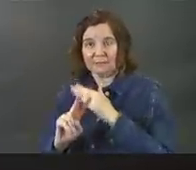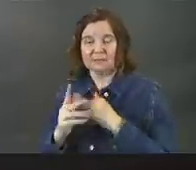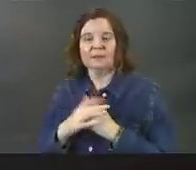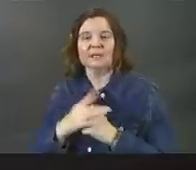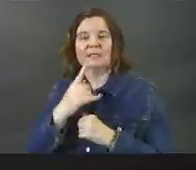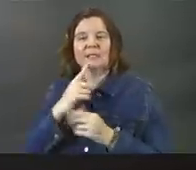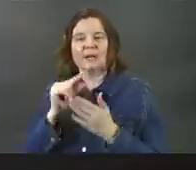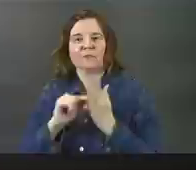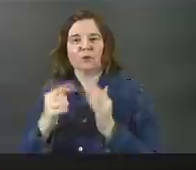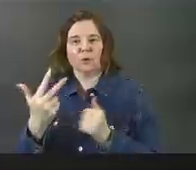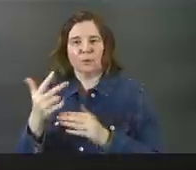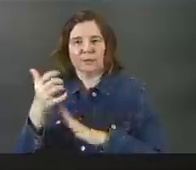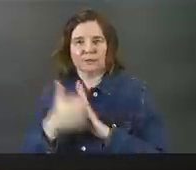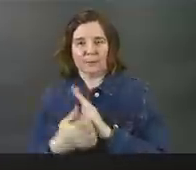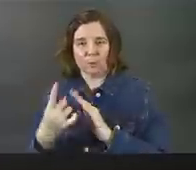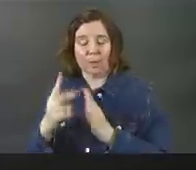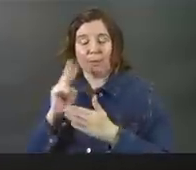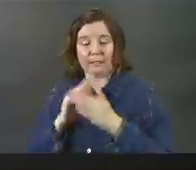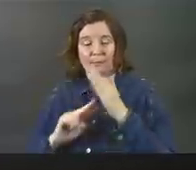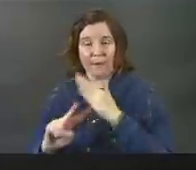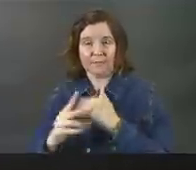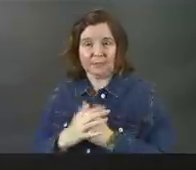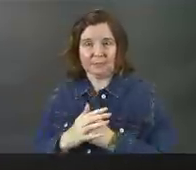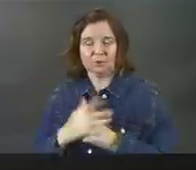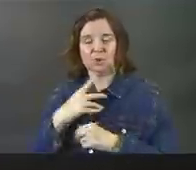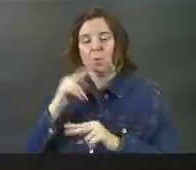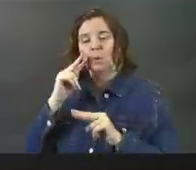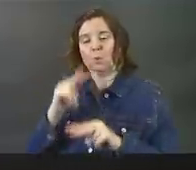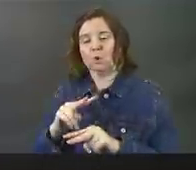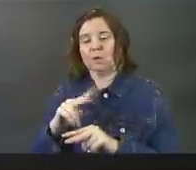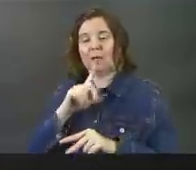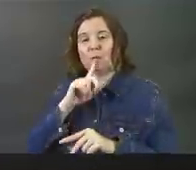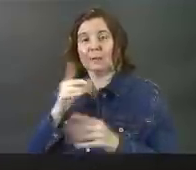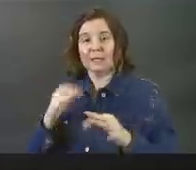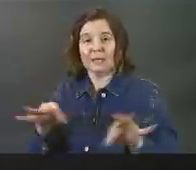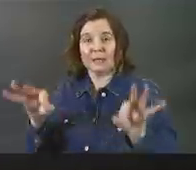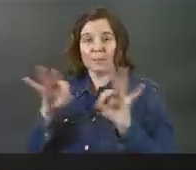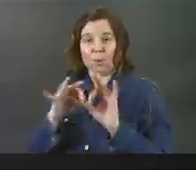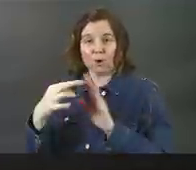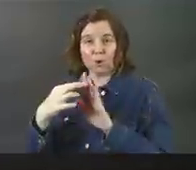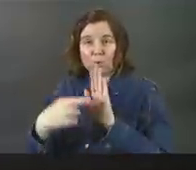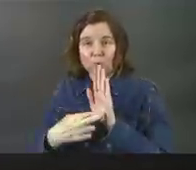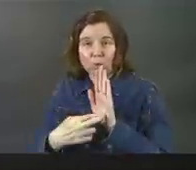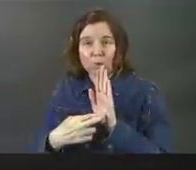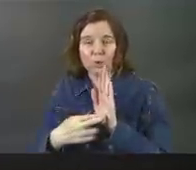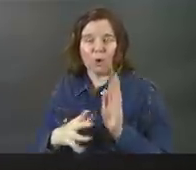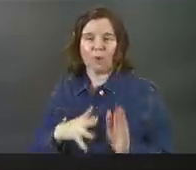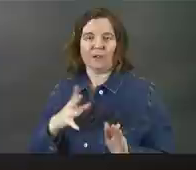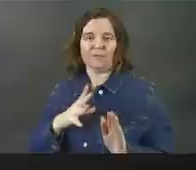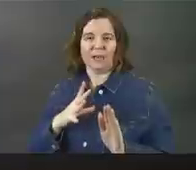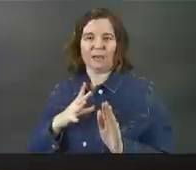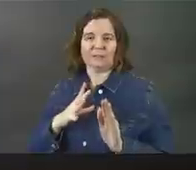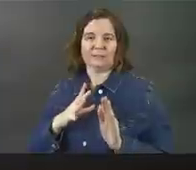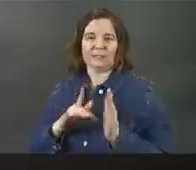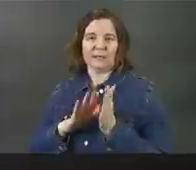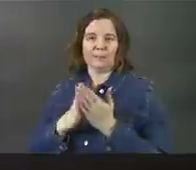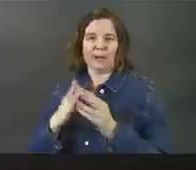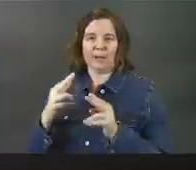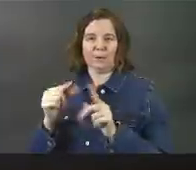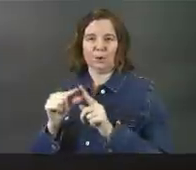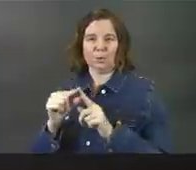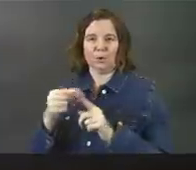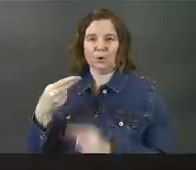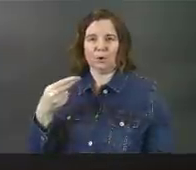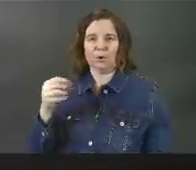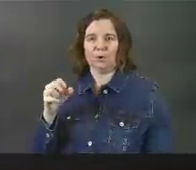And it said that in verse 3 of chapter 1, that it's a prophecy. So we're going to look at a really important rule, or the fancy Bible word is hermeneutic, which just